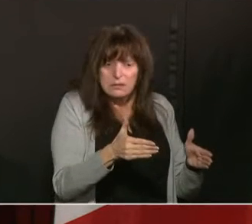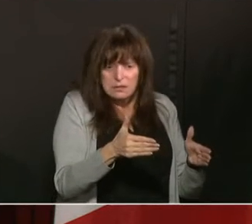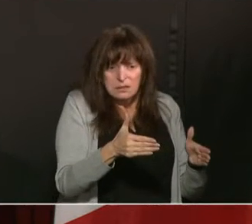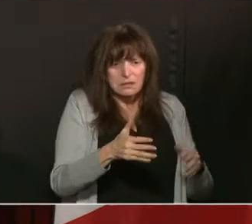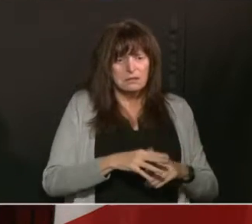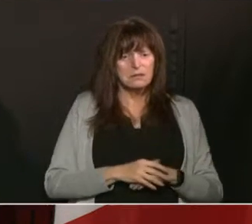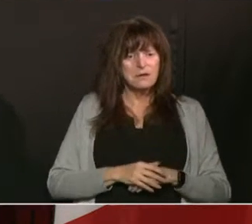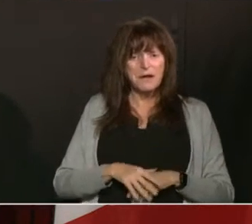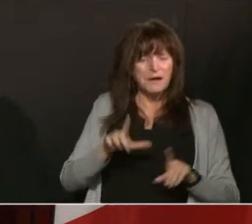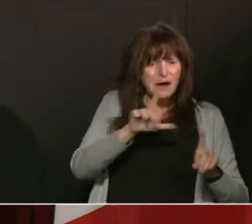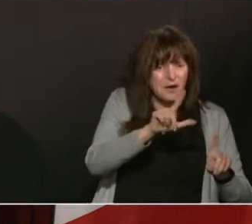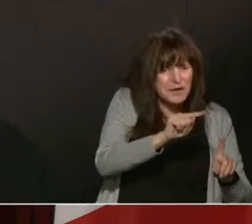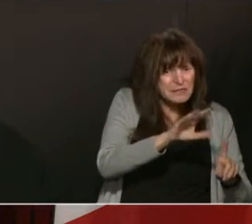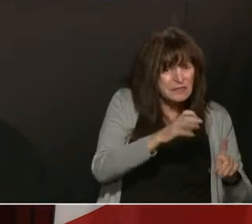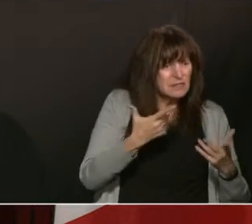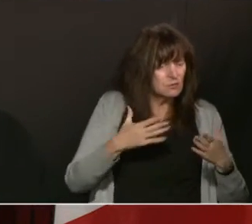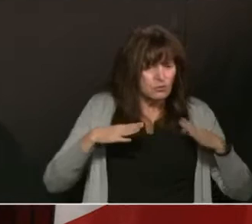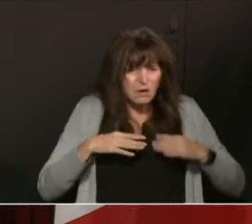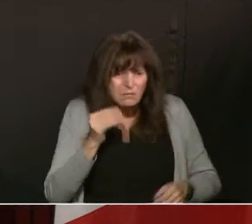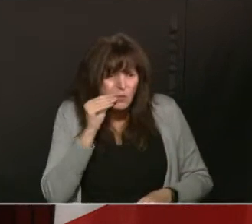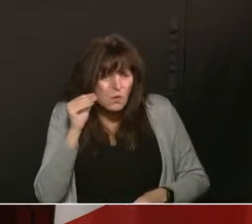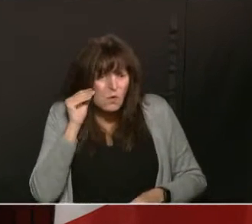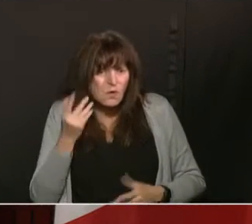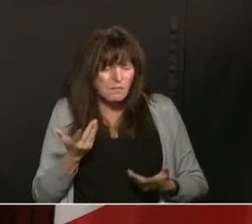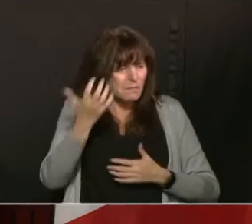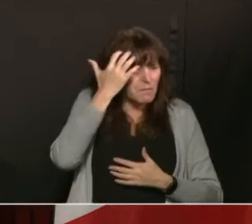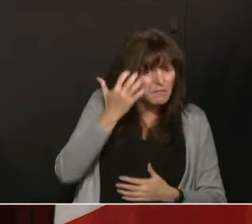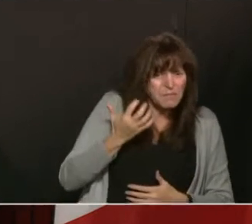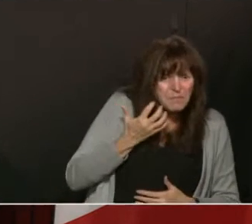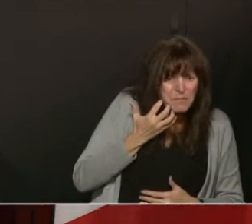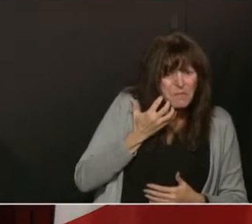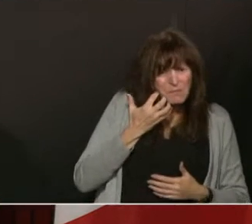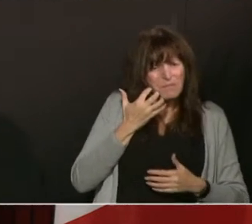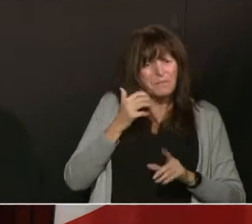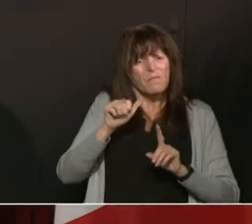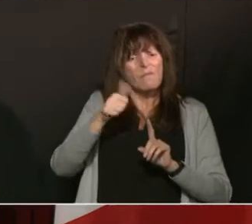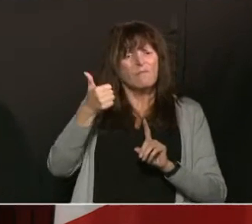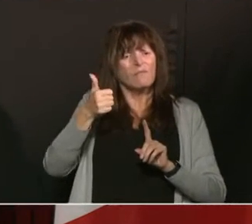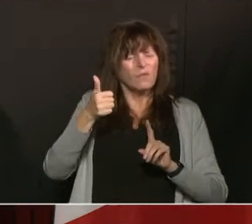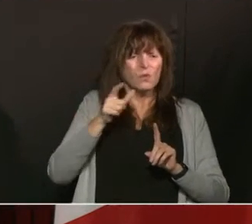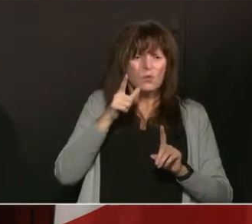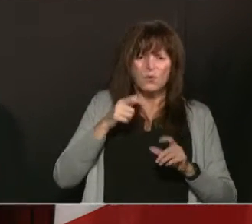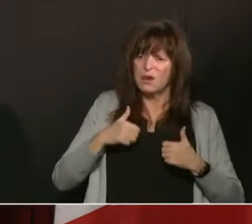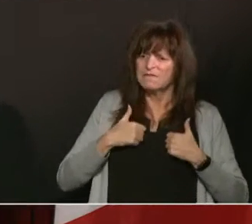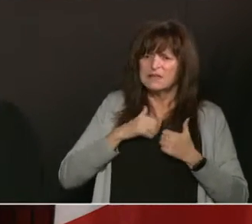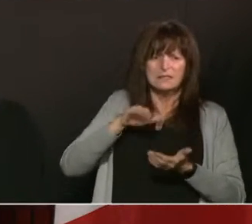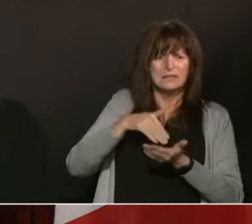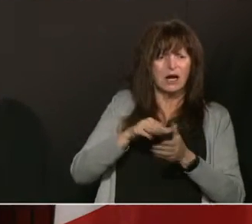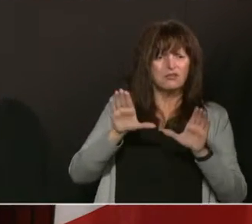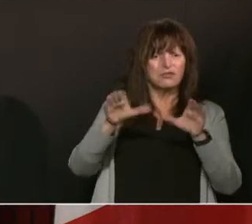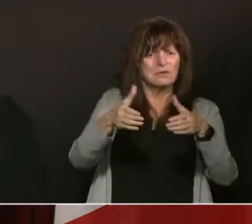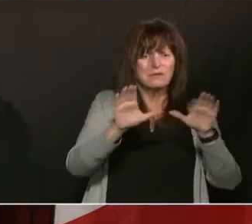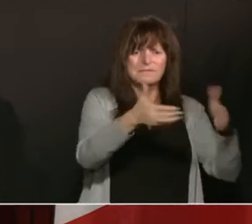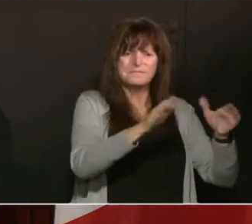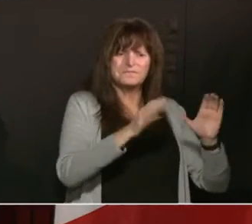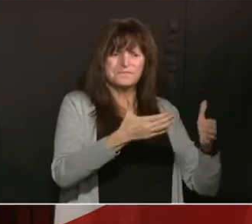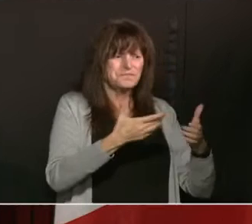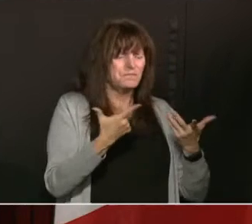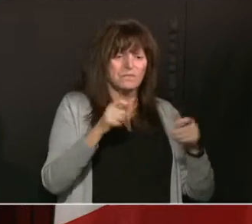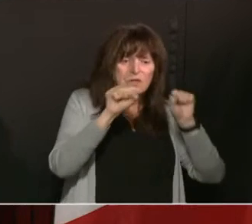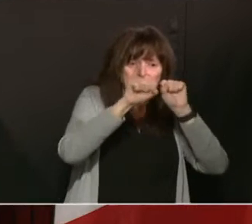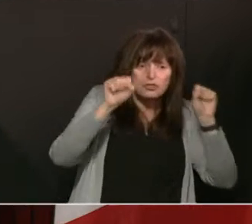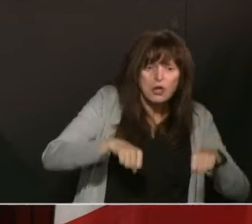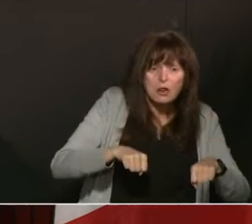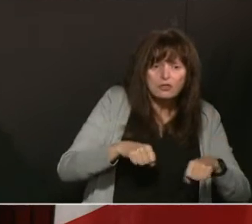retirement homes, and other vulnerable congregate settings such as shelters. We are prioritizing